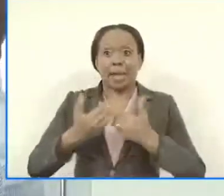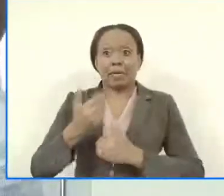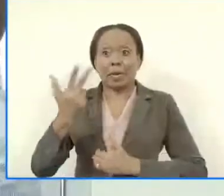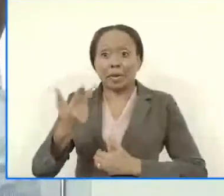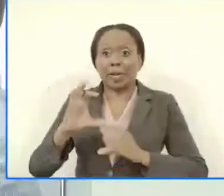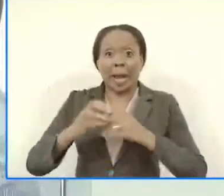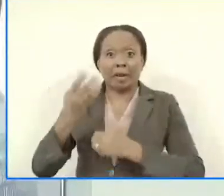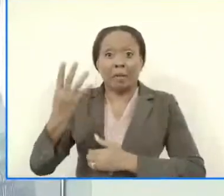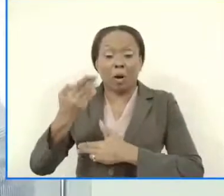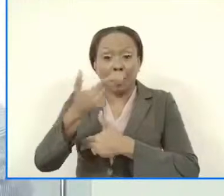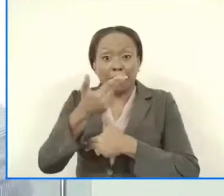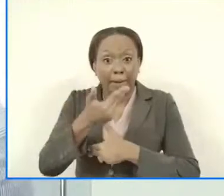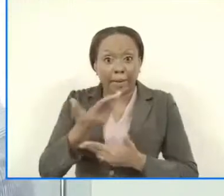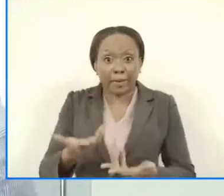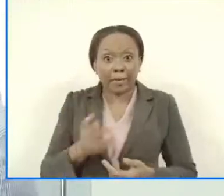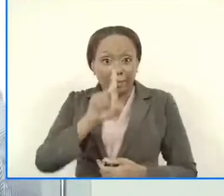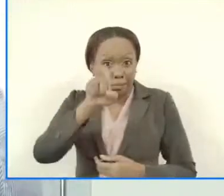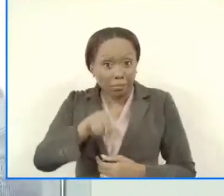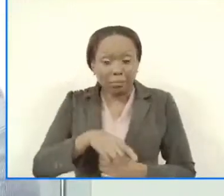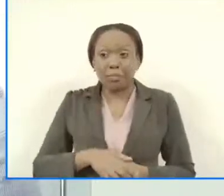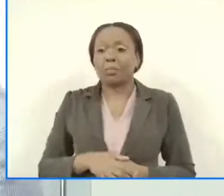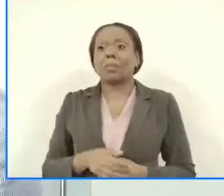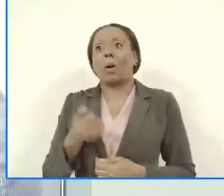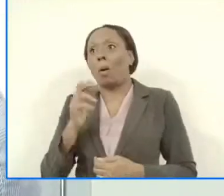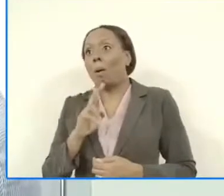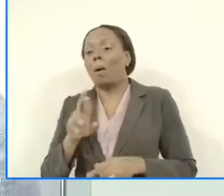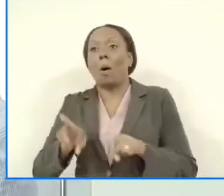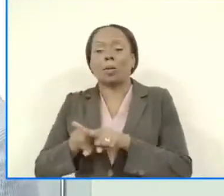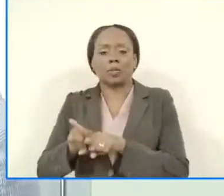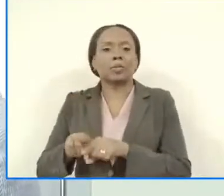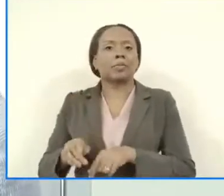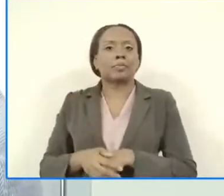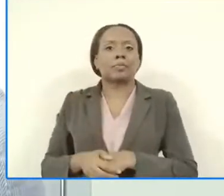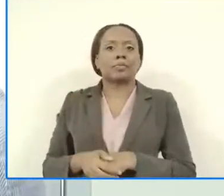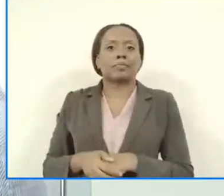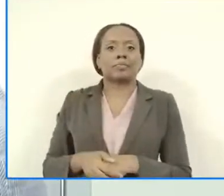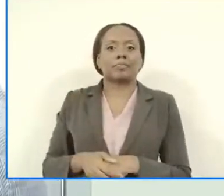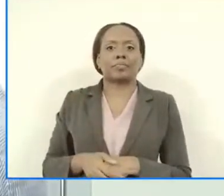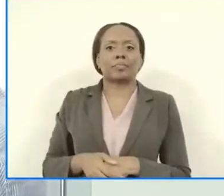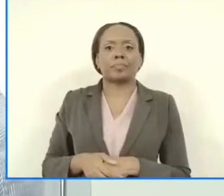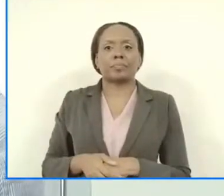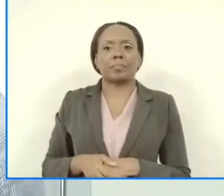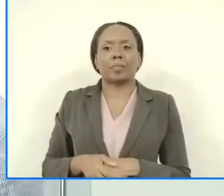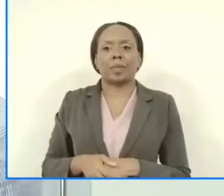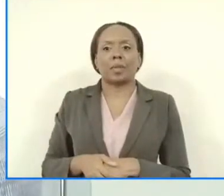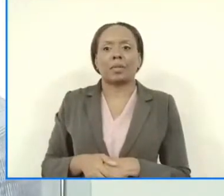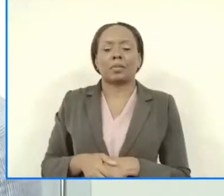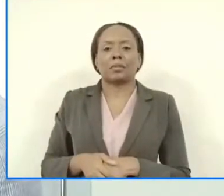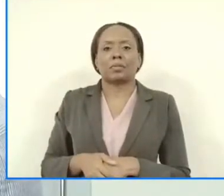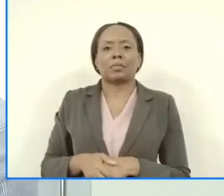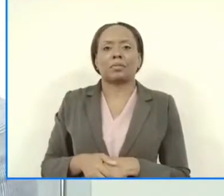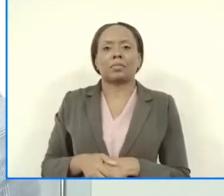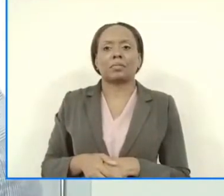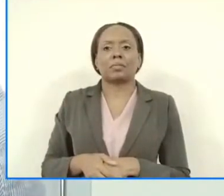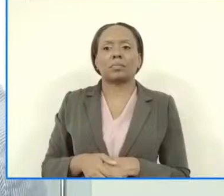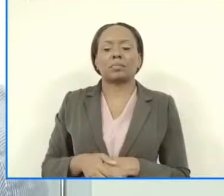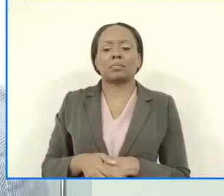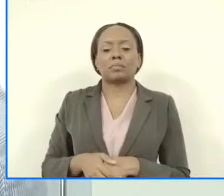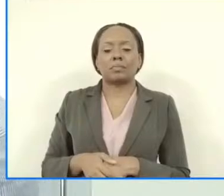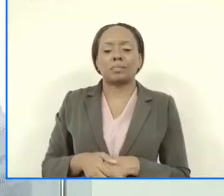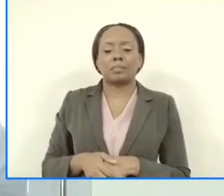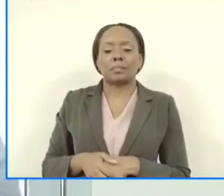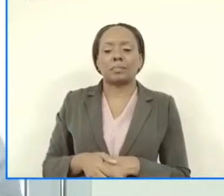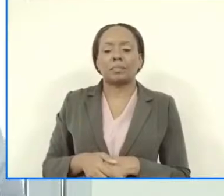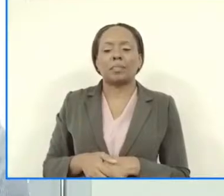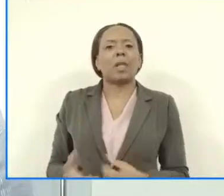a hurricane? And the third part of the question would be, can you give the public of Barbados an idea as it relates to resources, so they can have an idea of